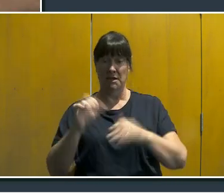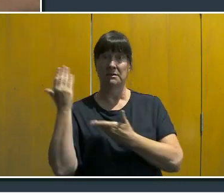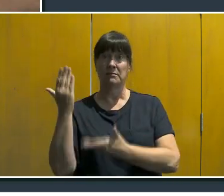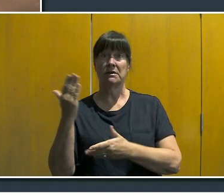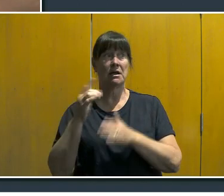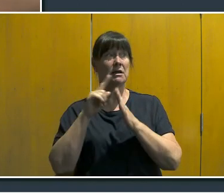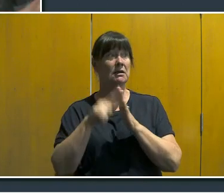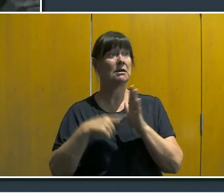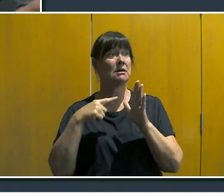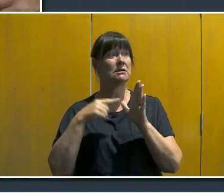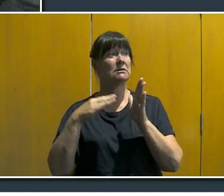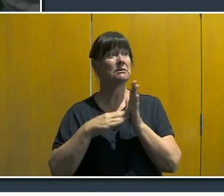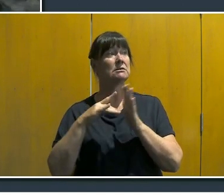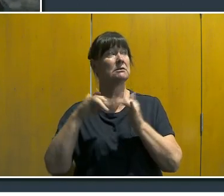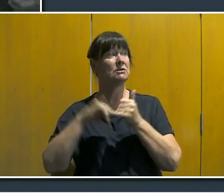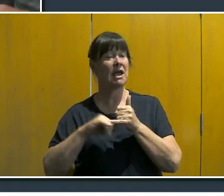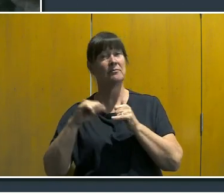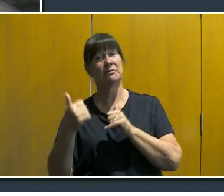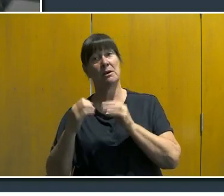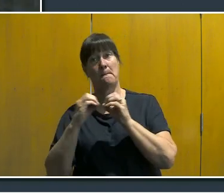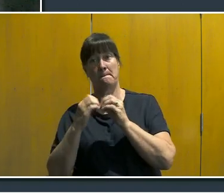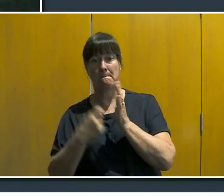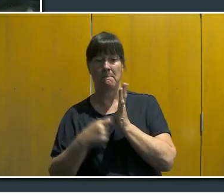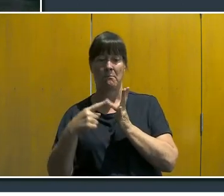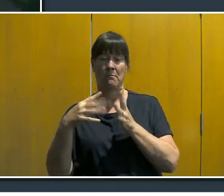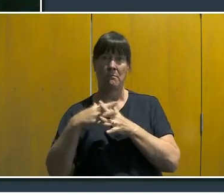is James Brownlee. Welcome.